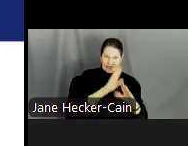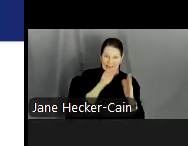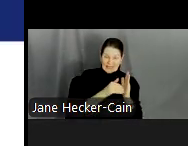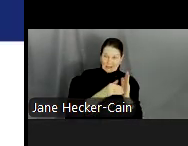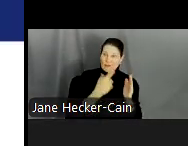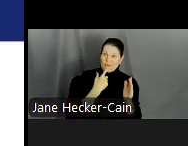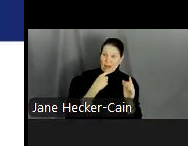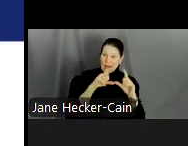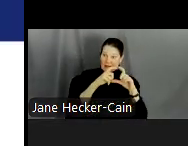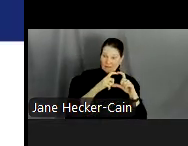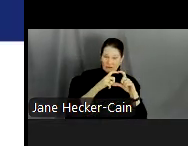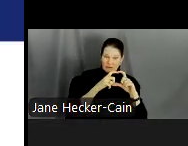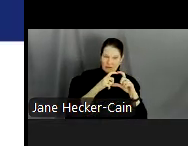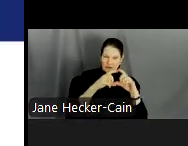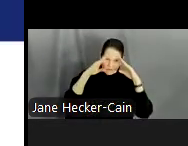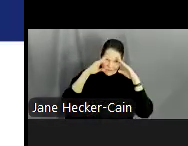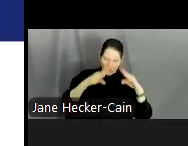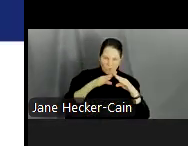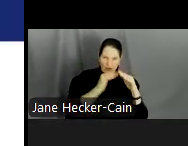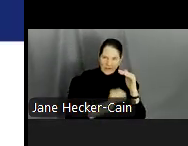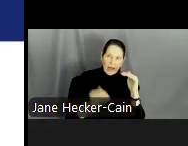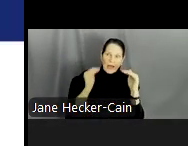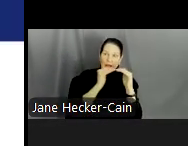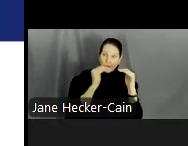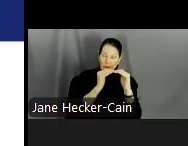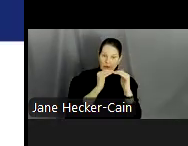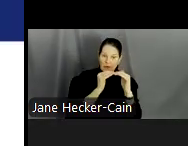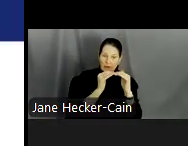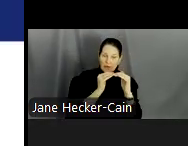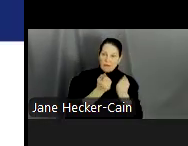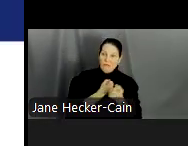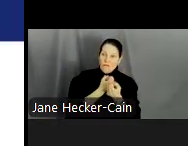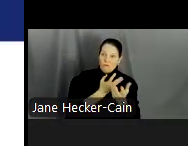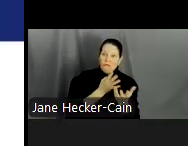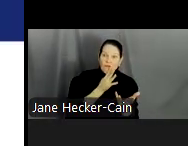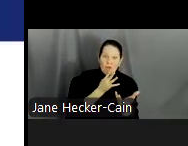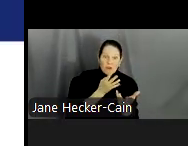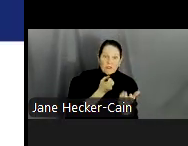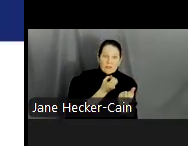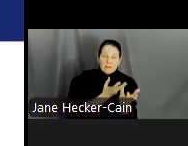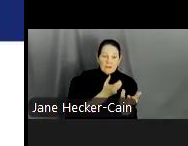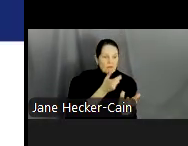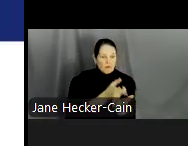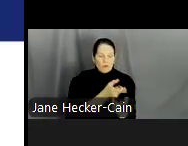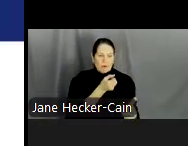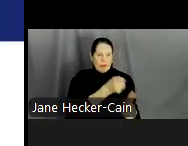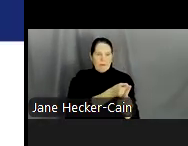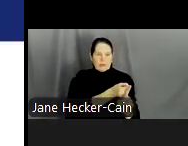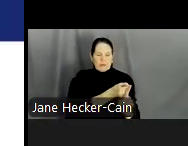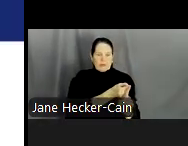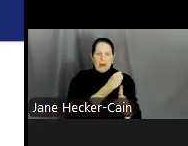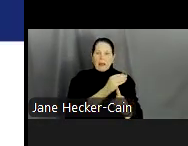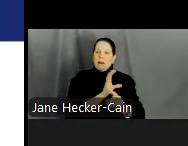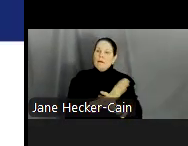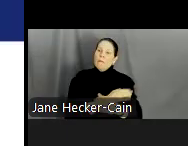that is a focus on equity, voice of those who are impacted, and power